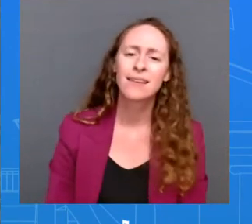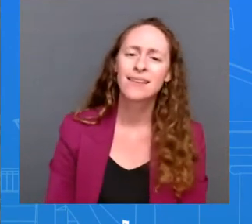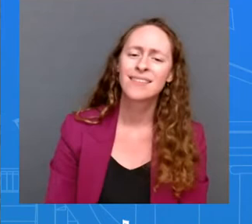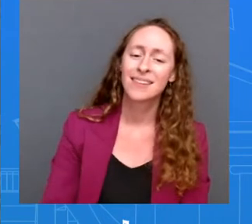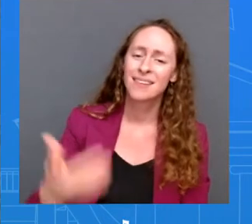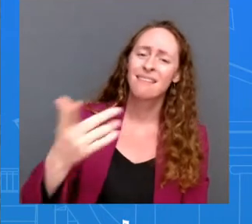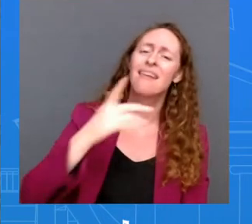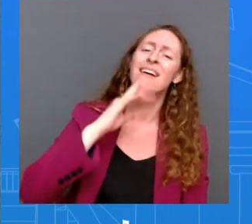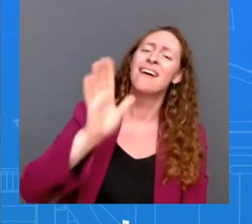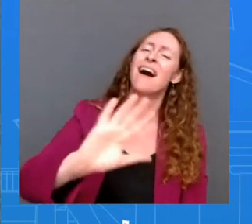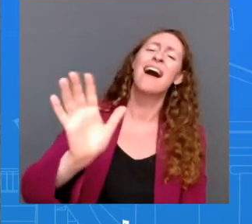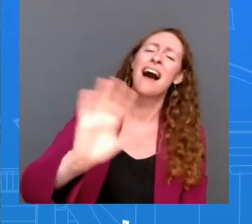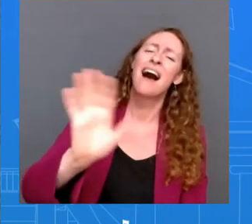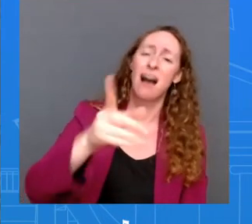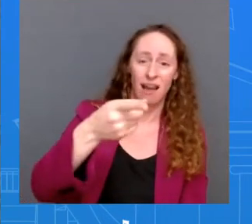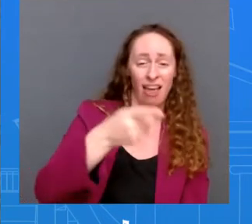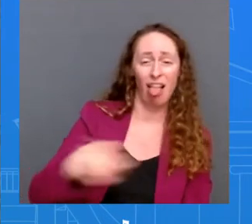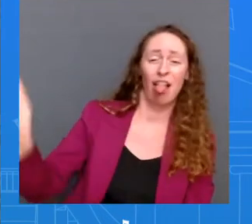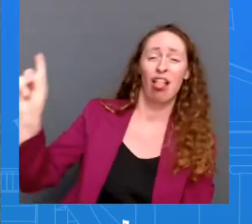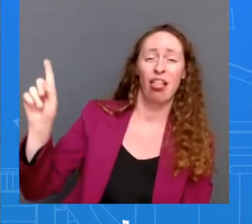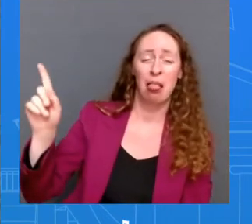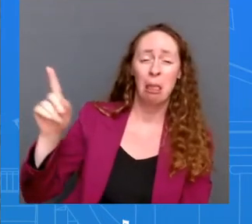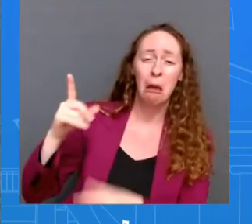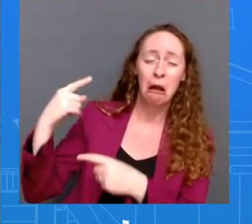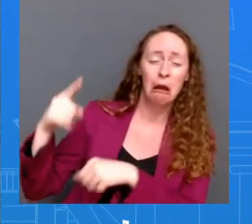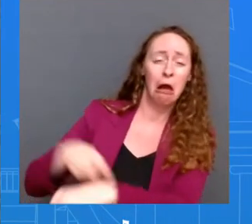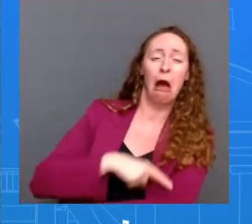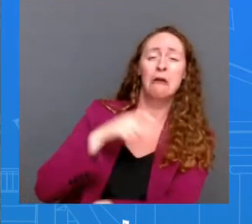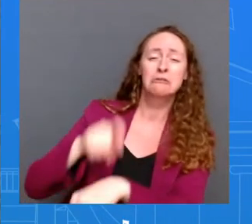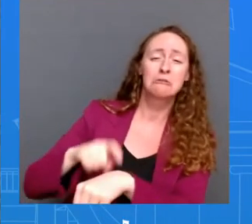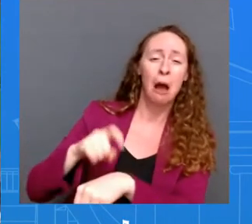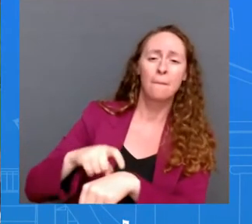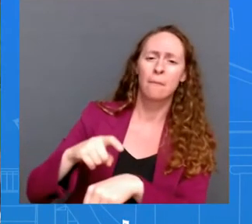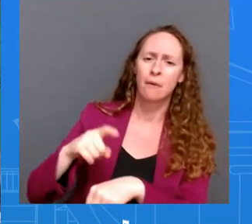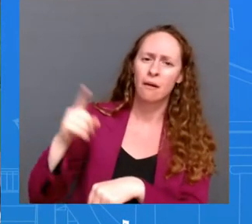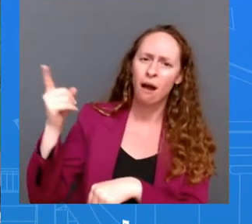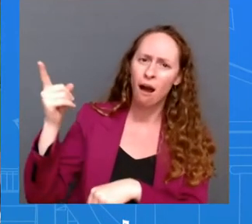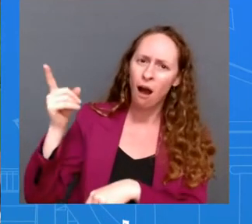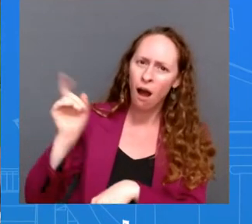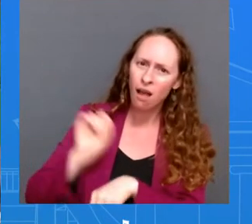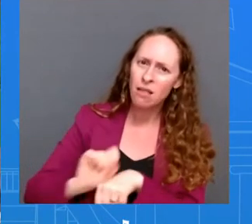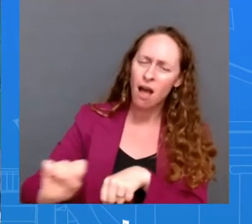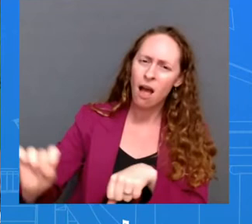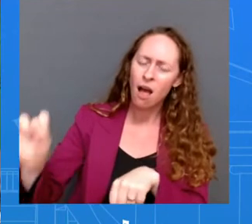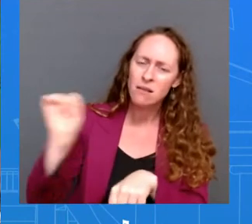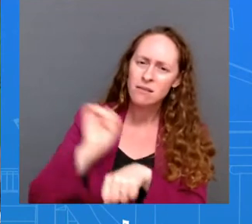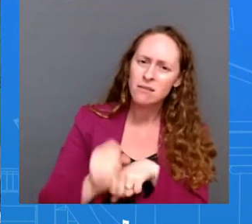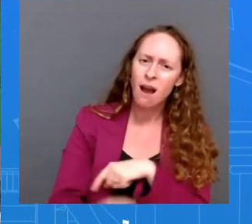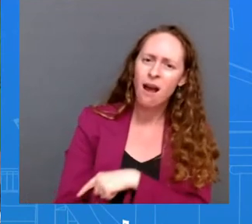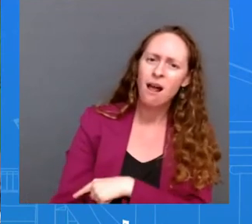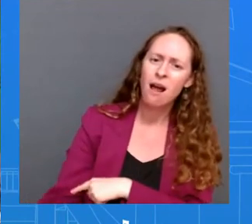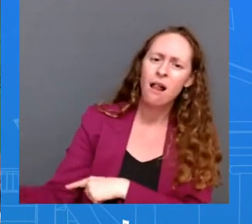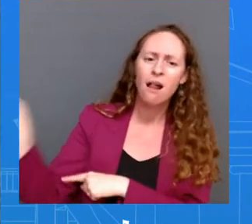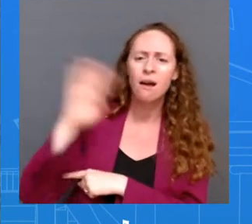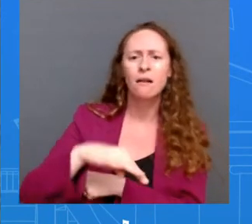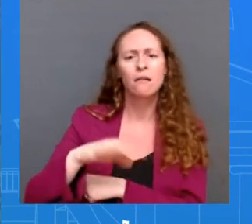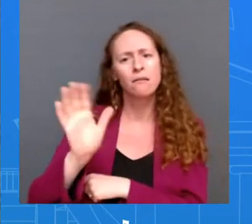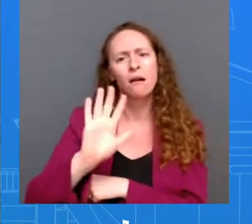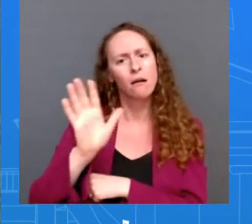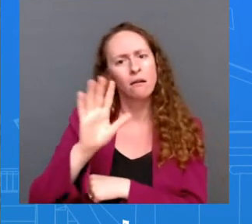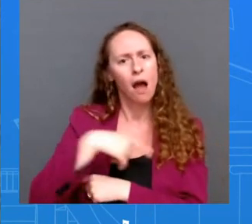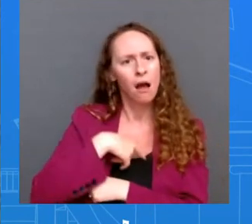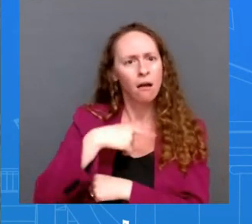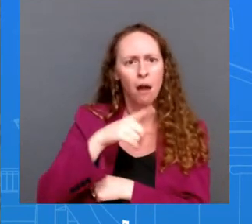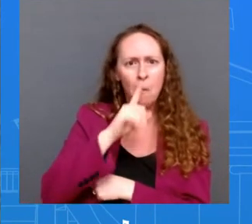And as for call, it is. That someone who is isolating by themselves. You suggested he has a lot of